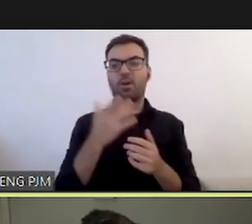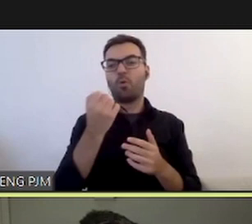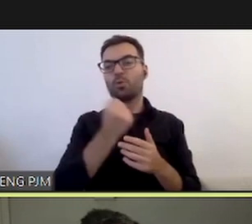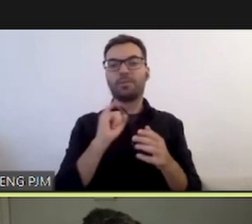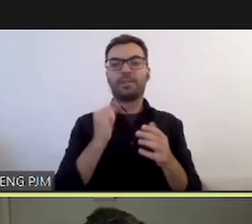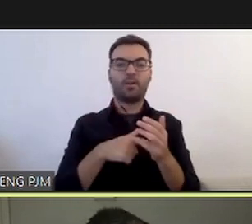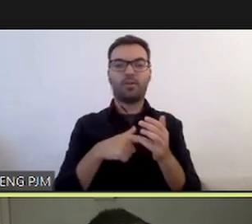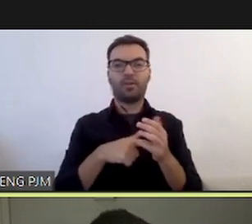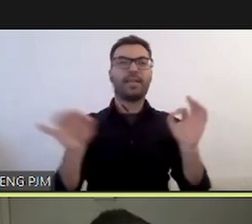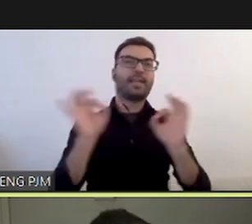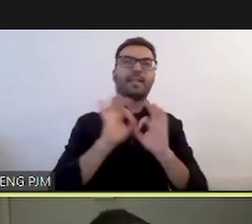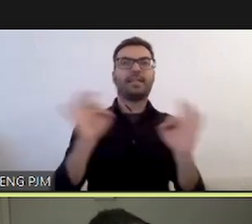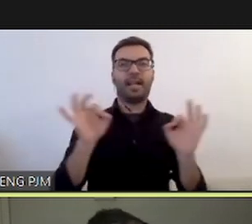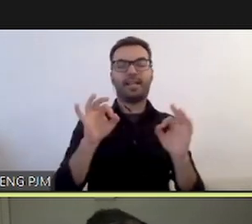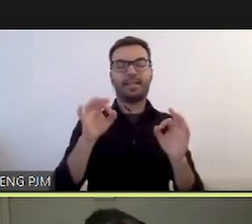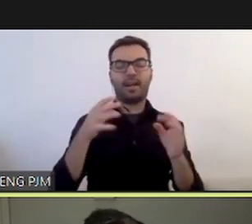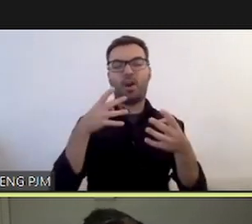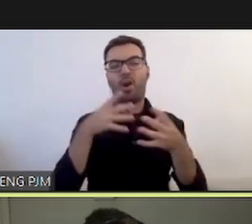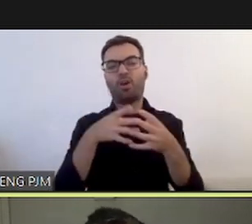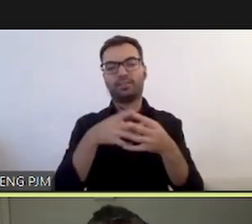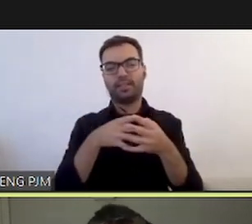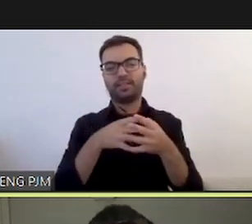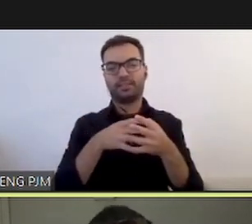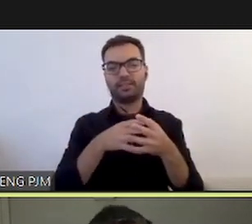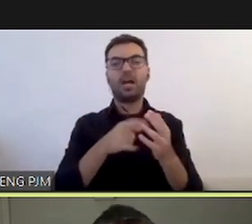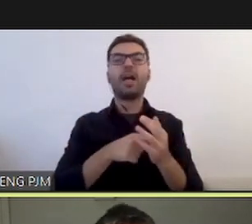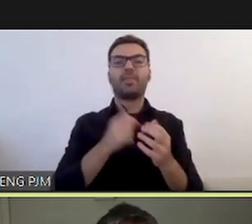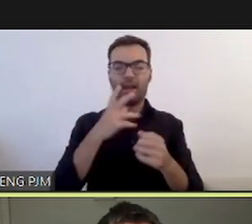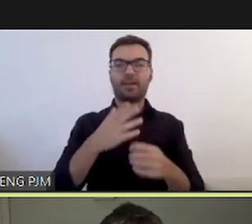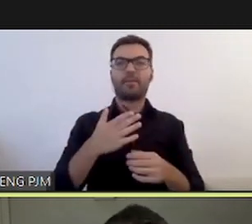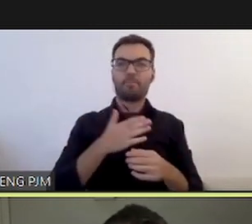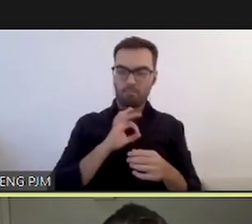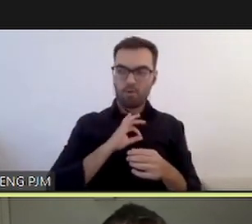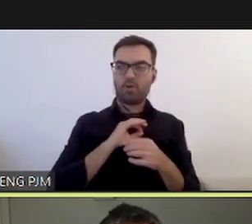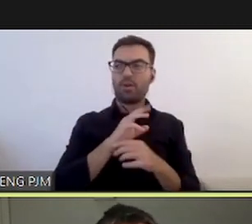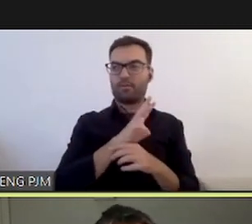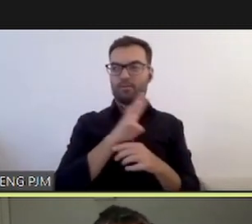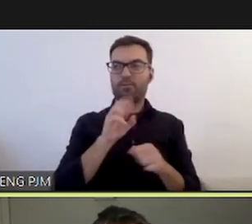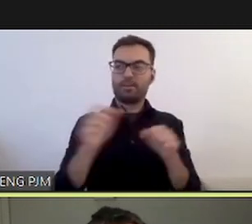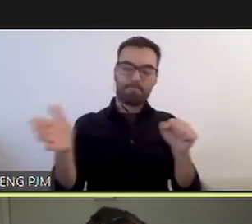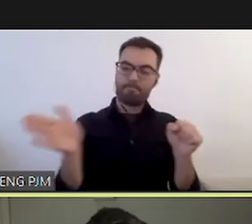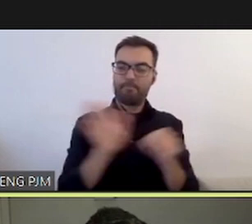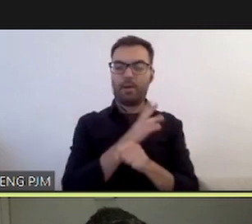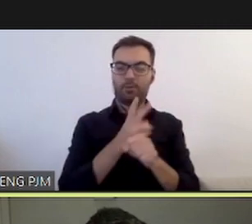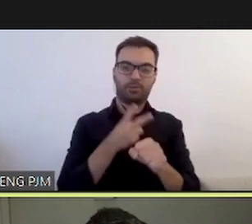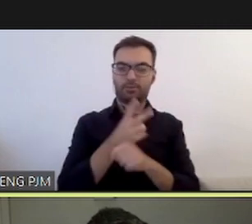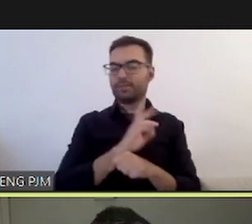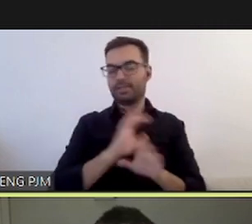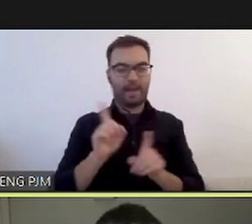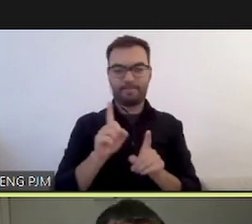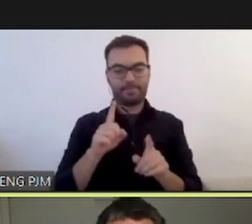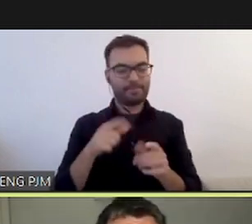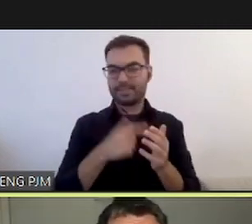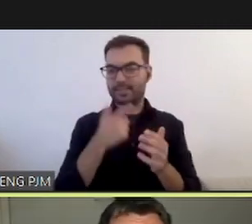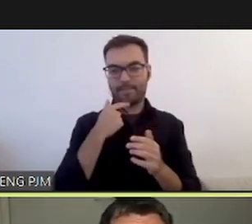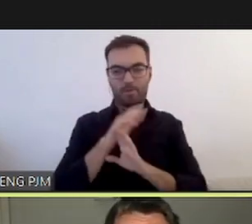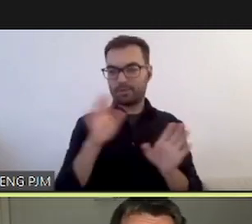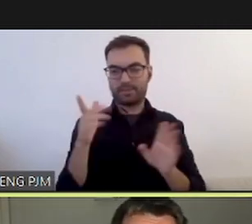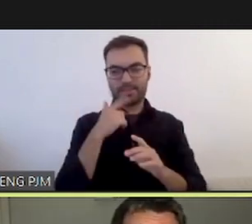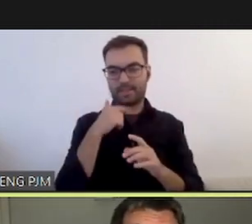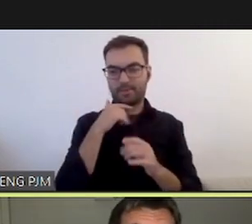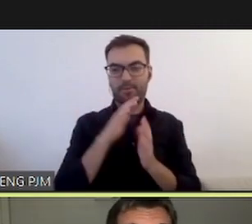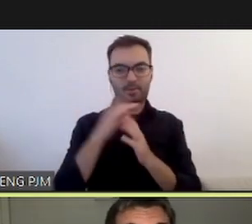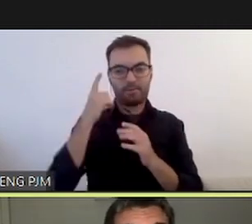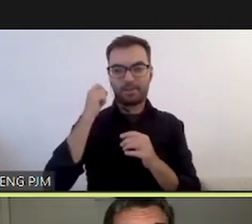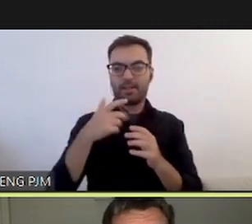the verification tool to tell, yes, you're accessible, and so on. So please remember that and